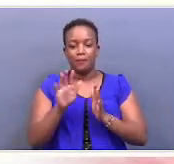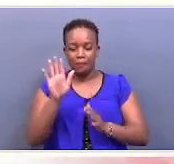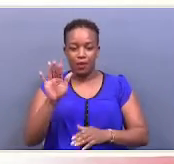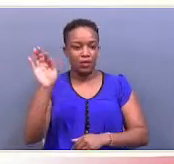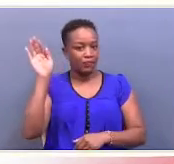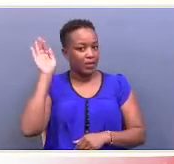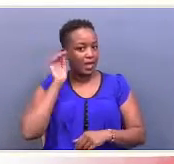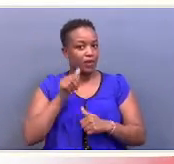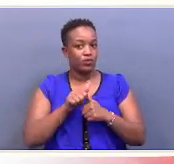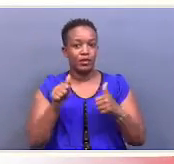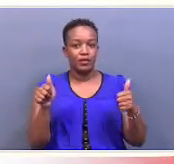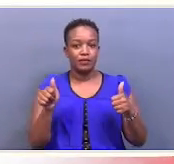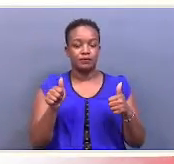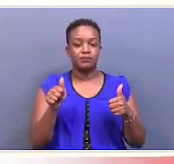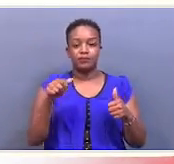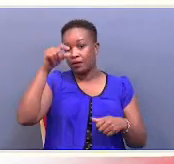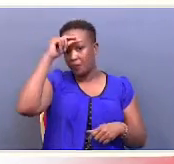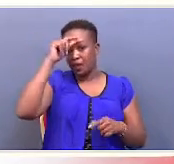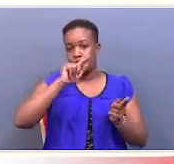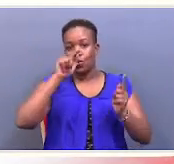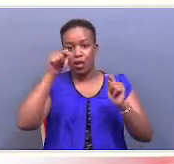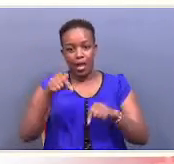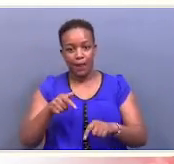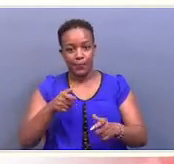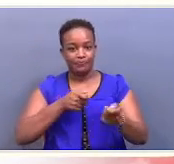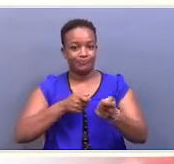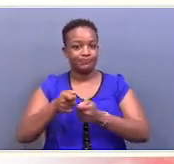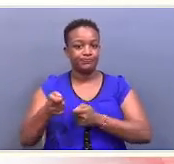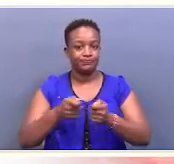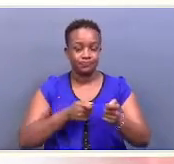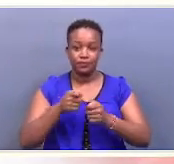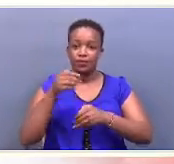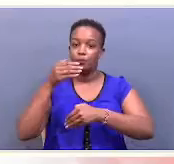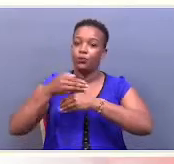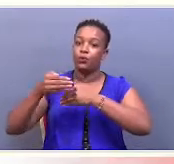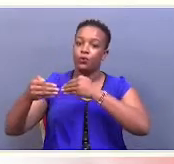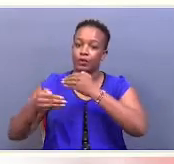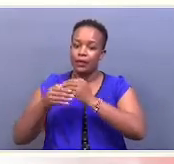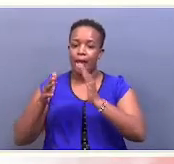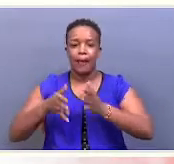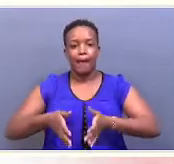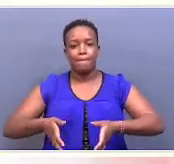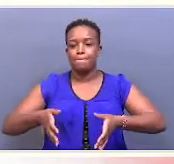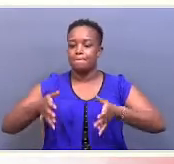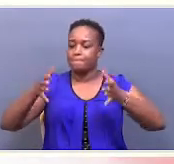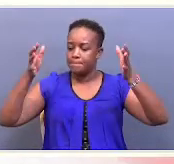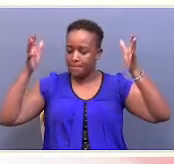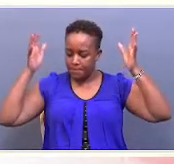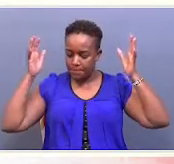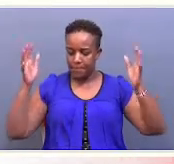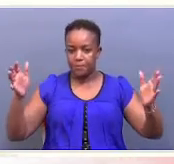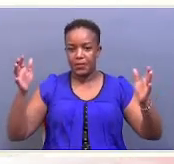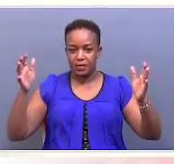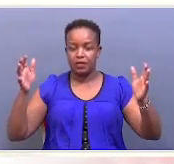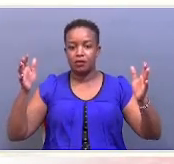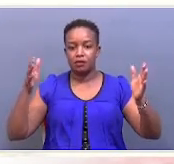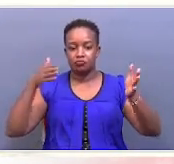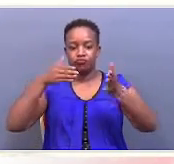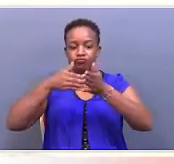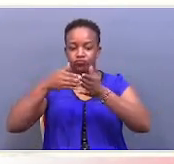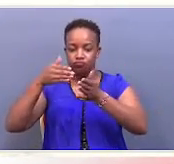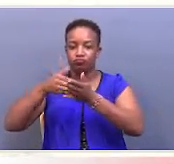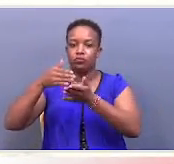and regulate by building or constructing a big reservoir to control the flow of that